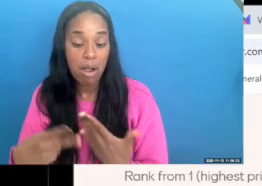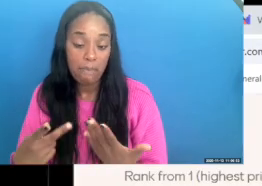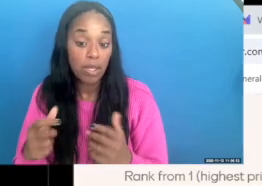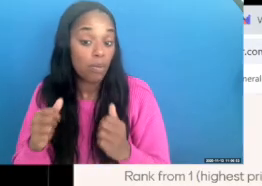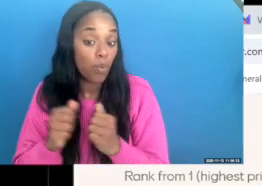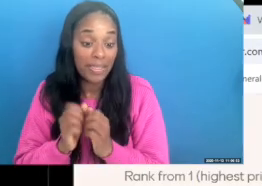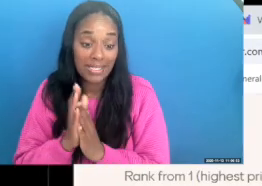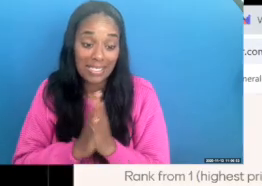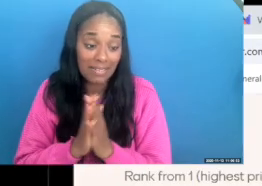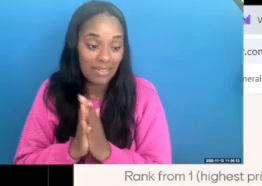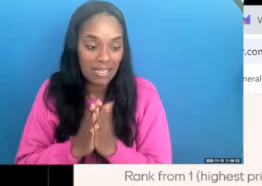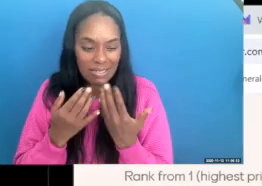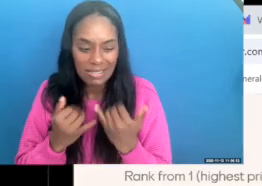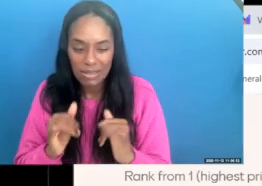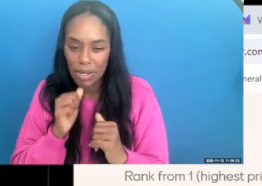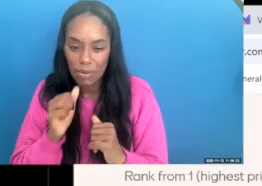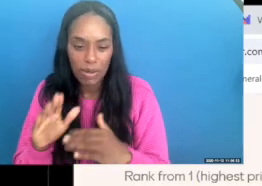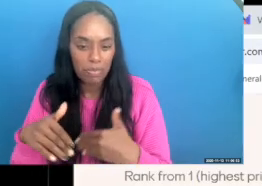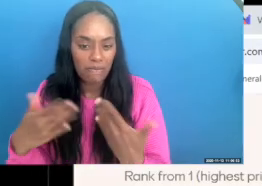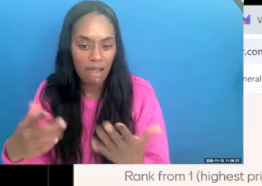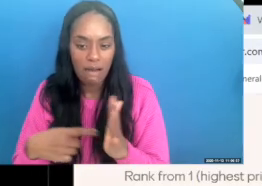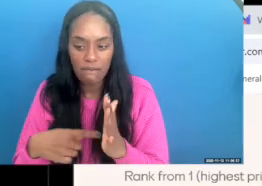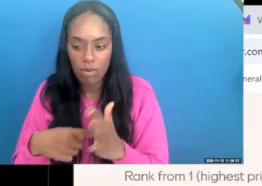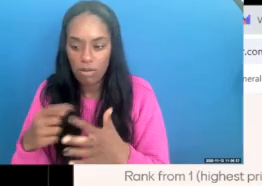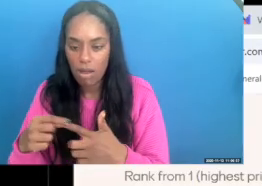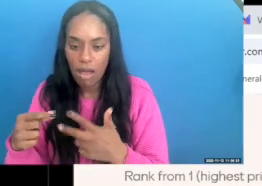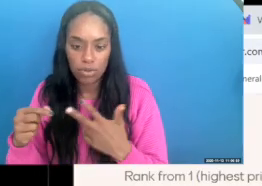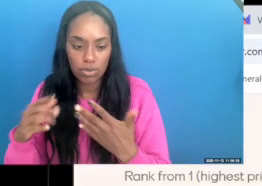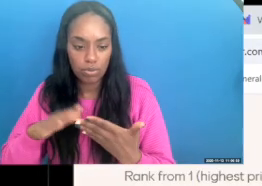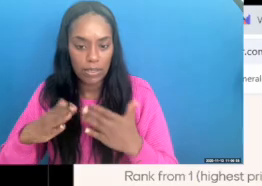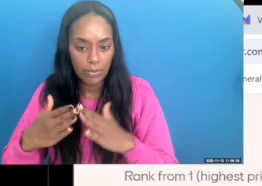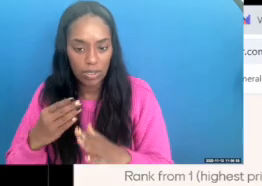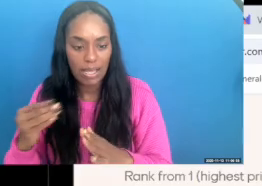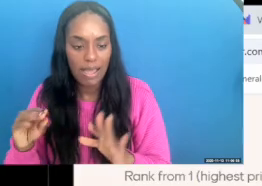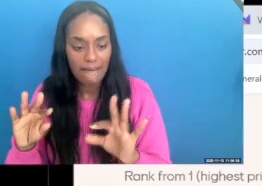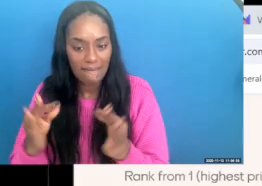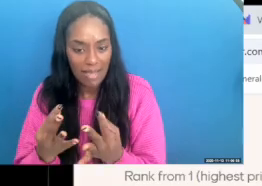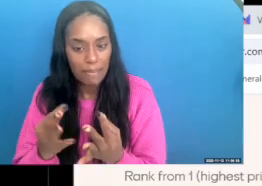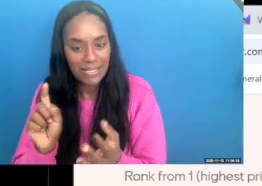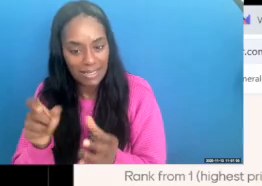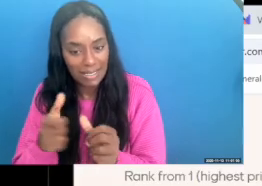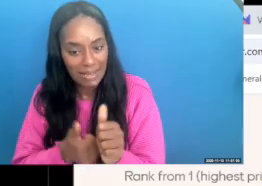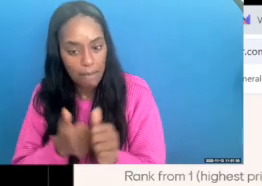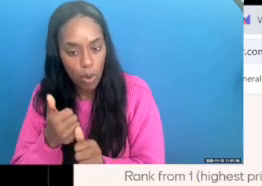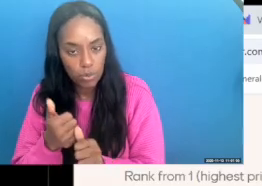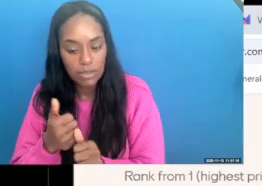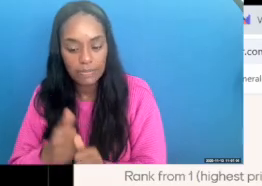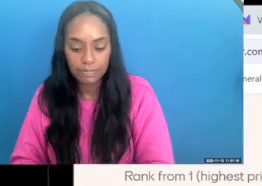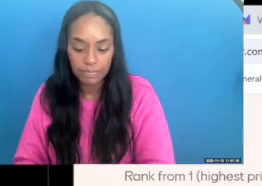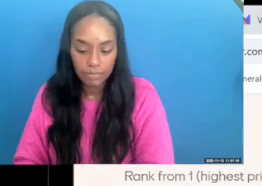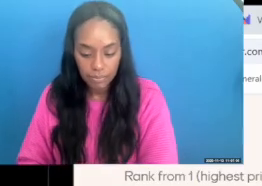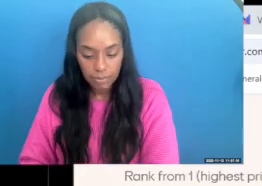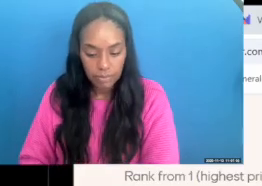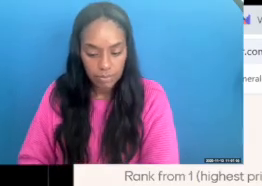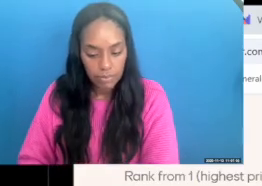really serve the affordable, would not really provide affordable options to